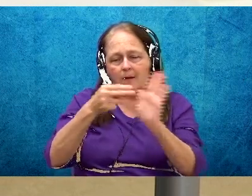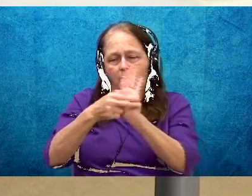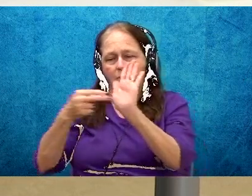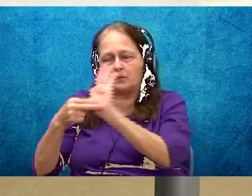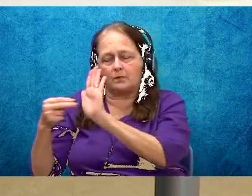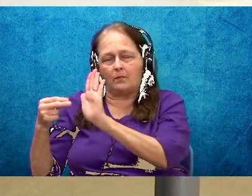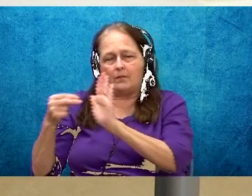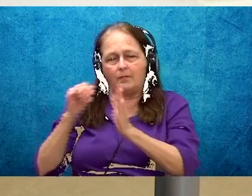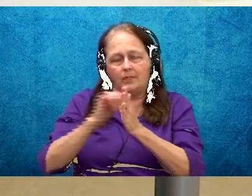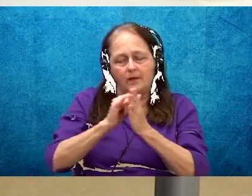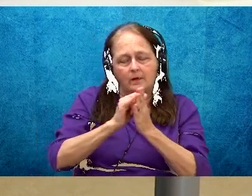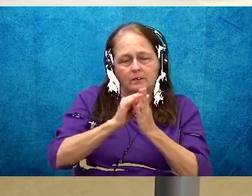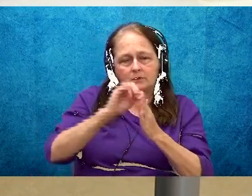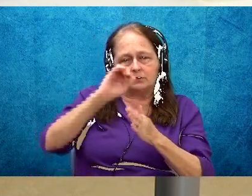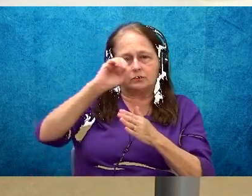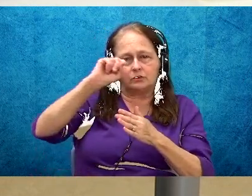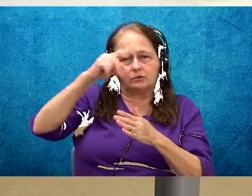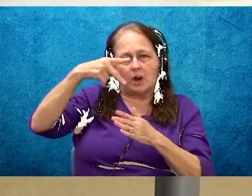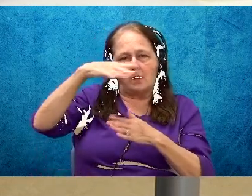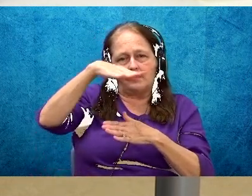Now this is the top.